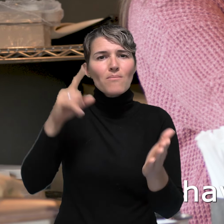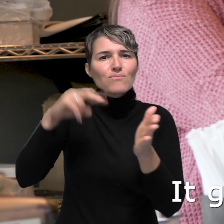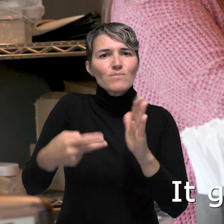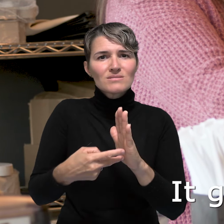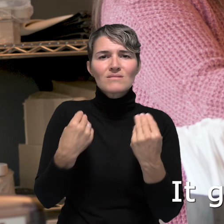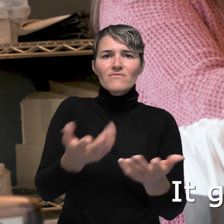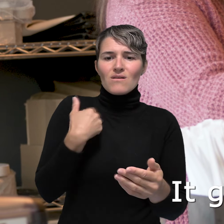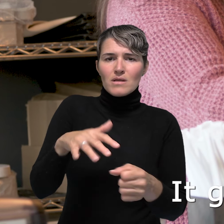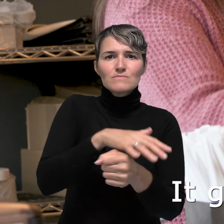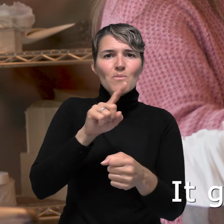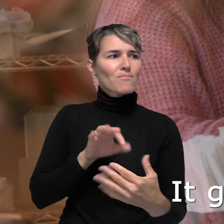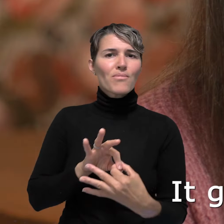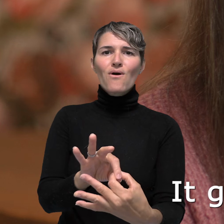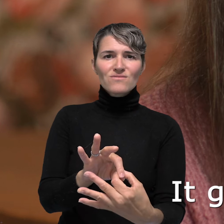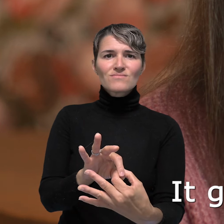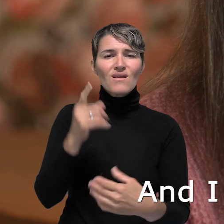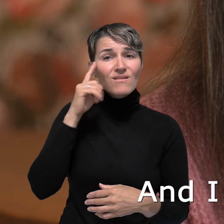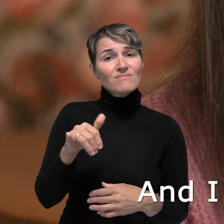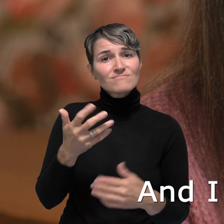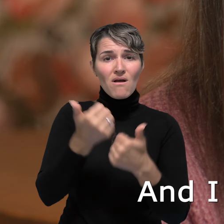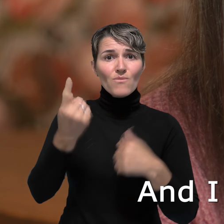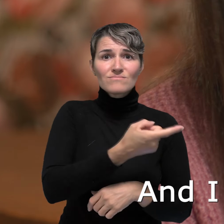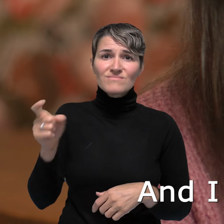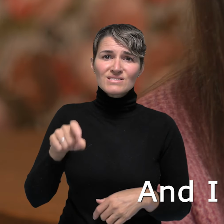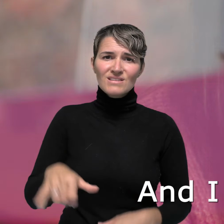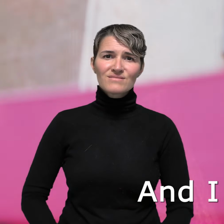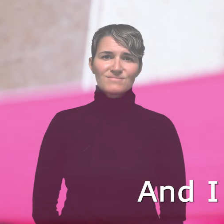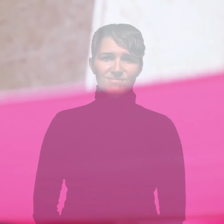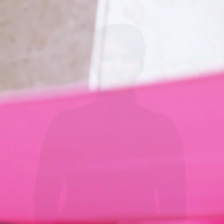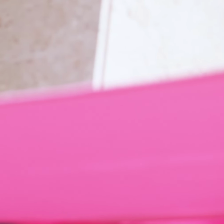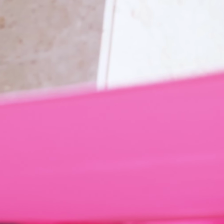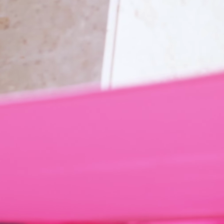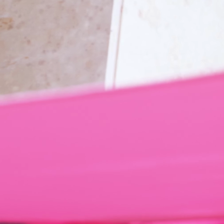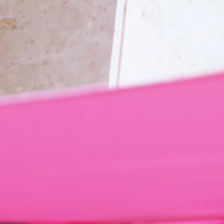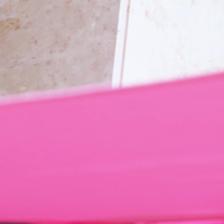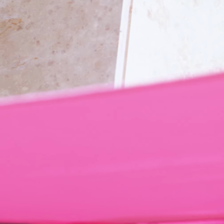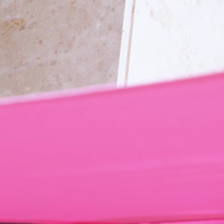gives you purpose. It gives you a place of belonging, and I think that everyone needs that.